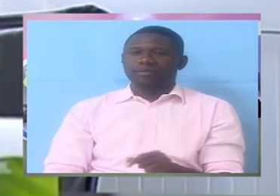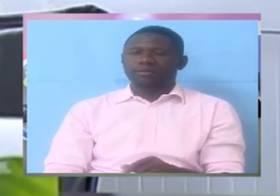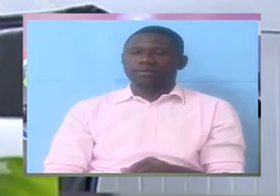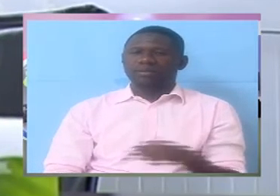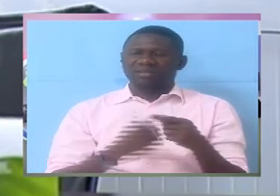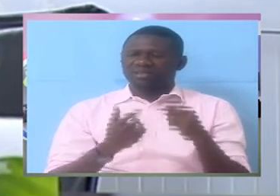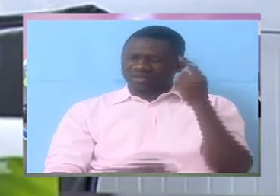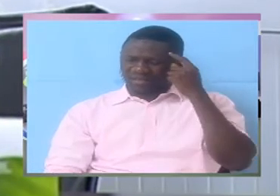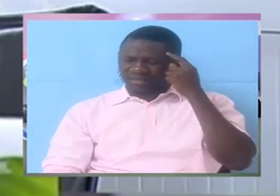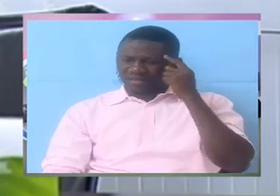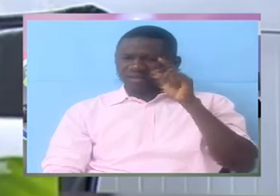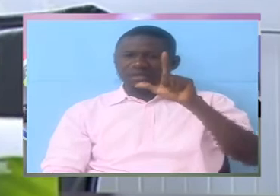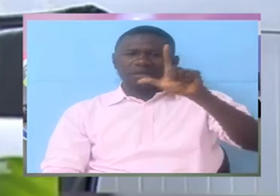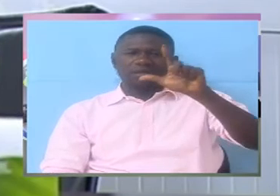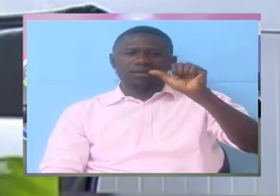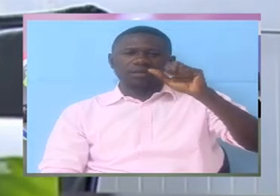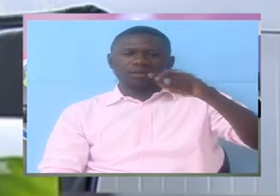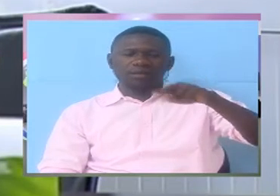Langhawa, I think Langhawa Saho.